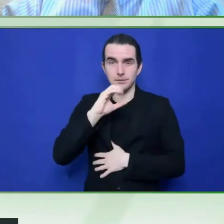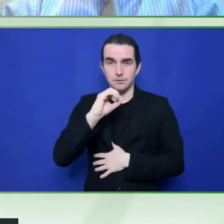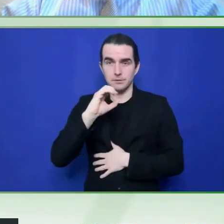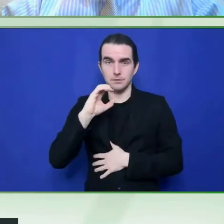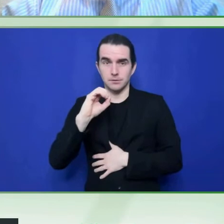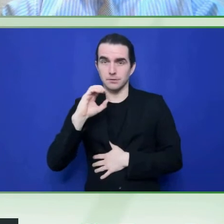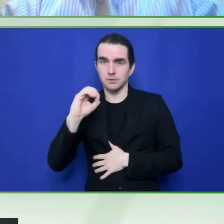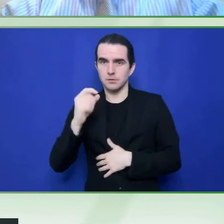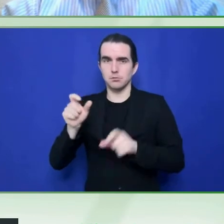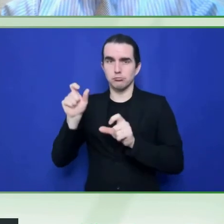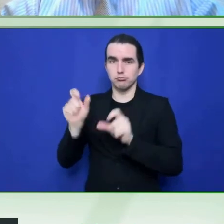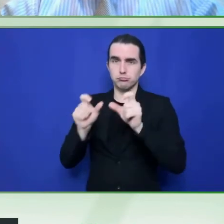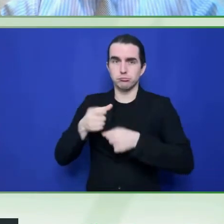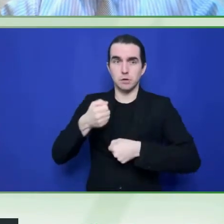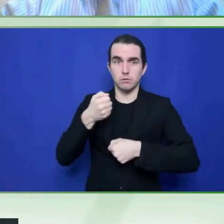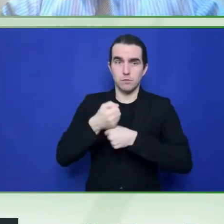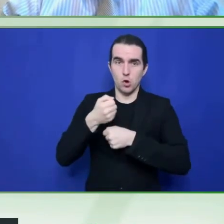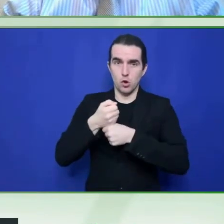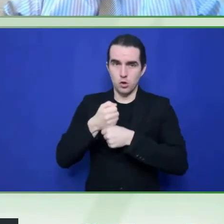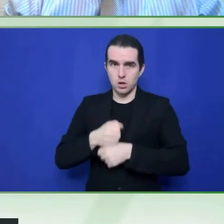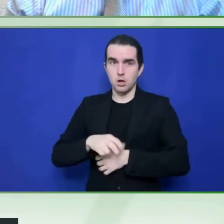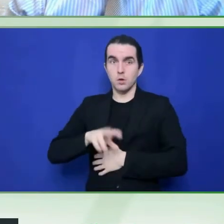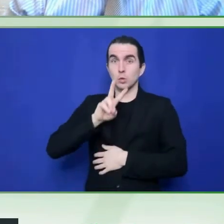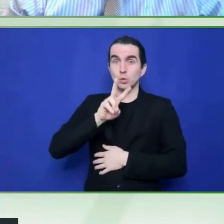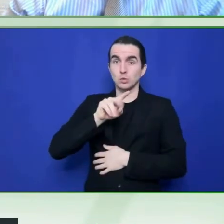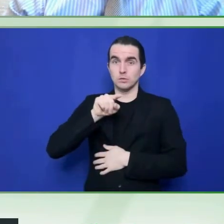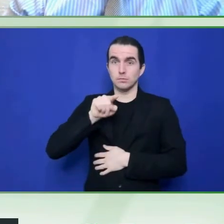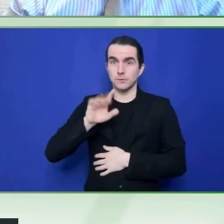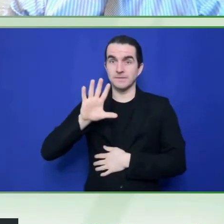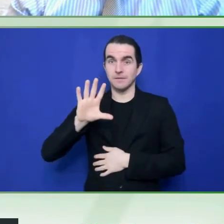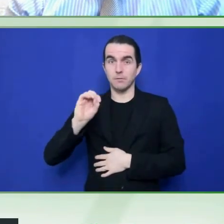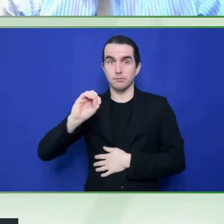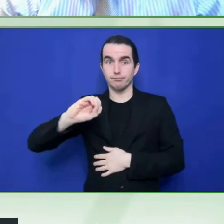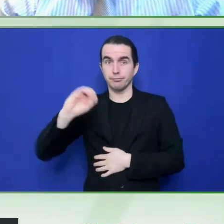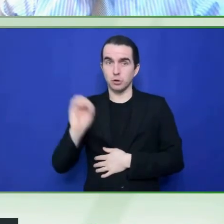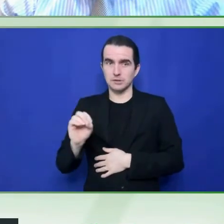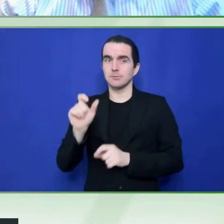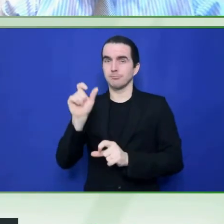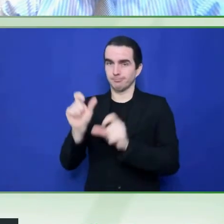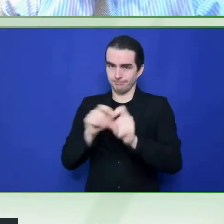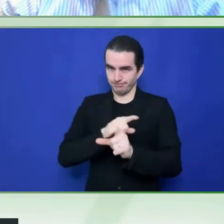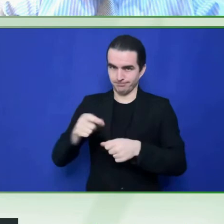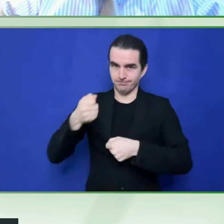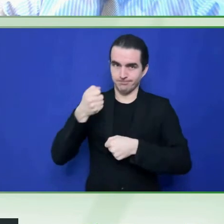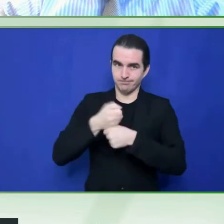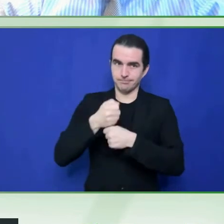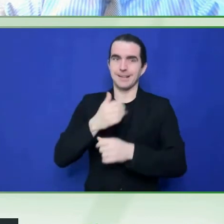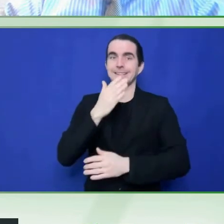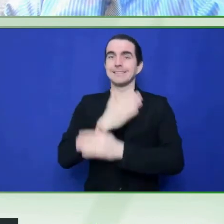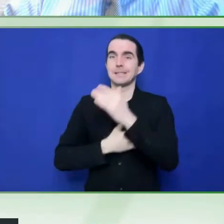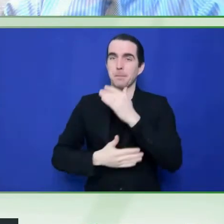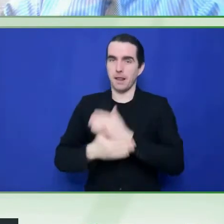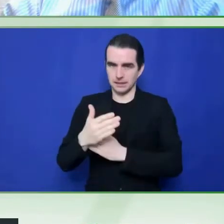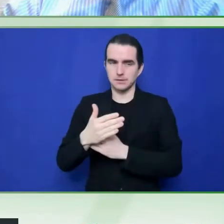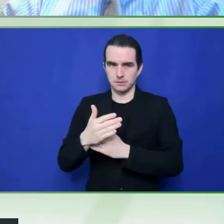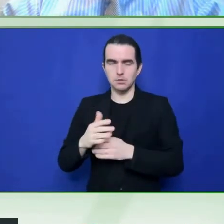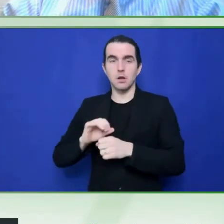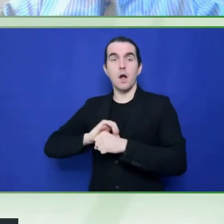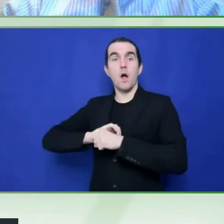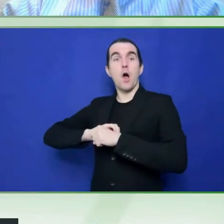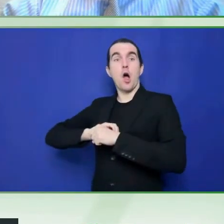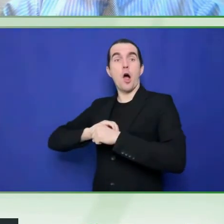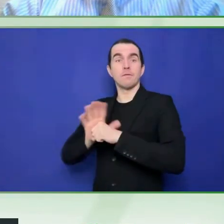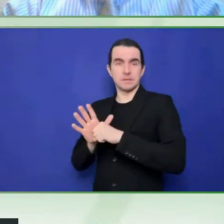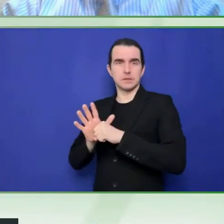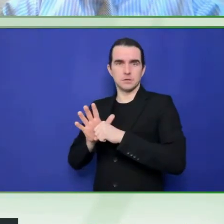in the economy. People could not, afford some of our services. From people perspective, we had now to work